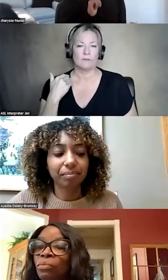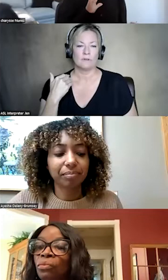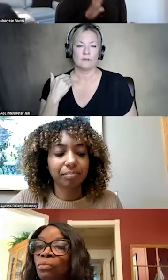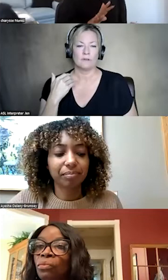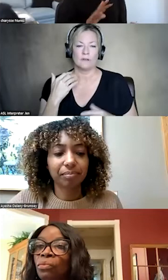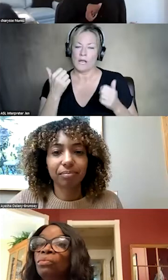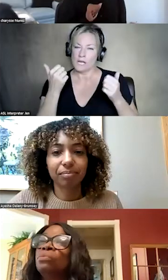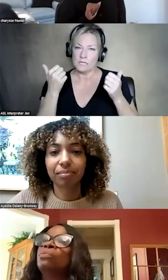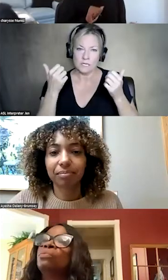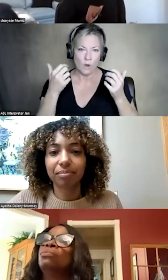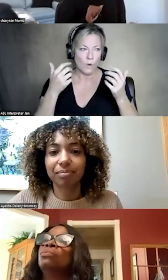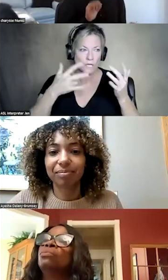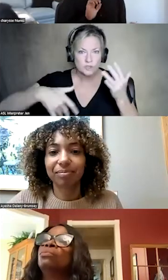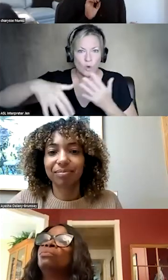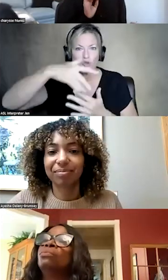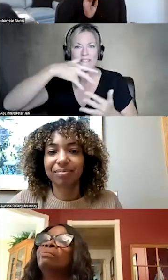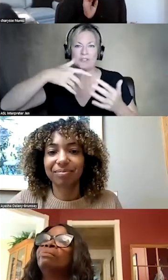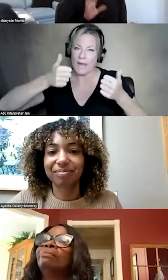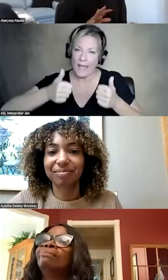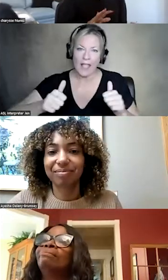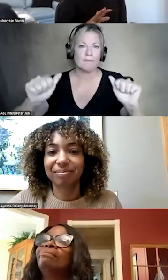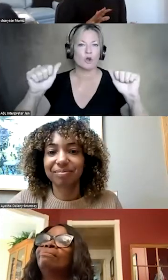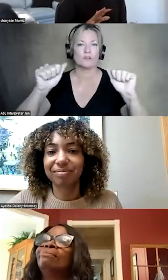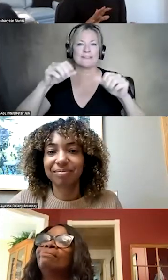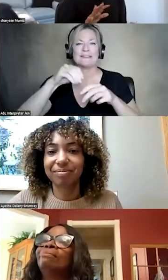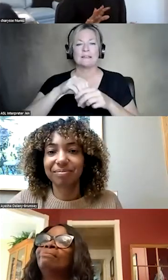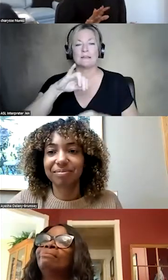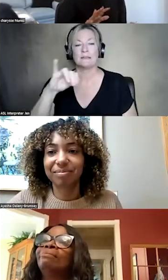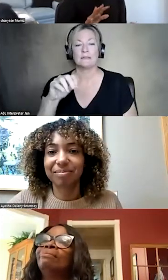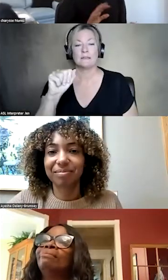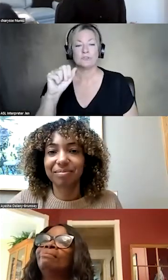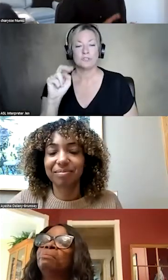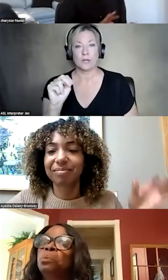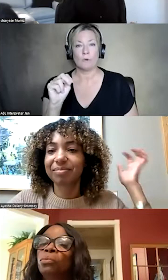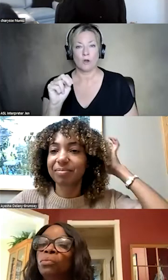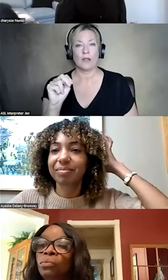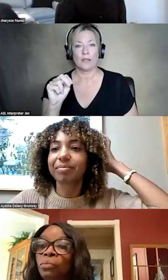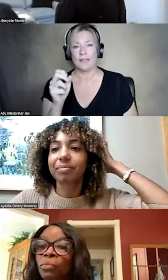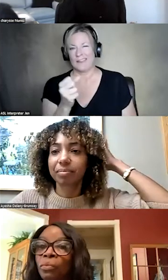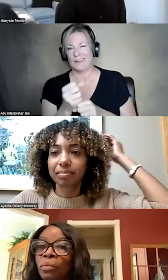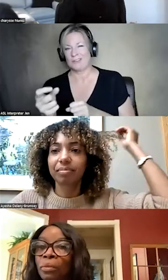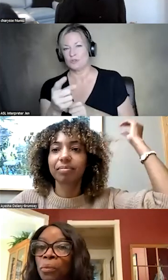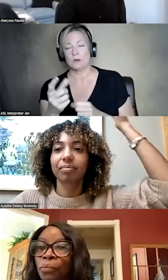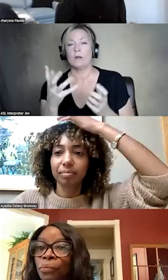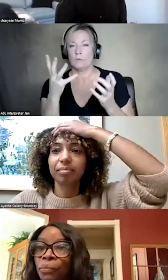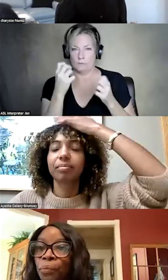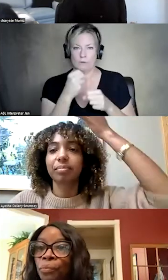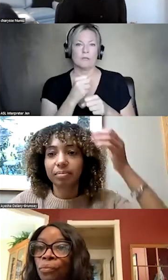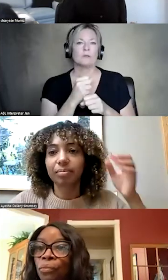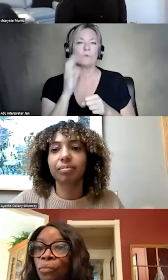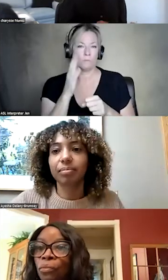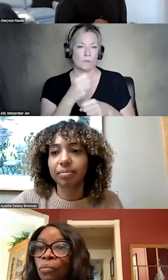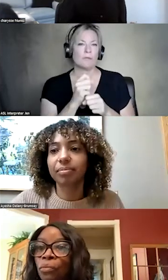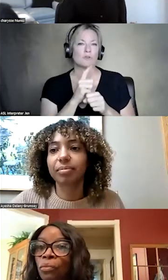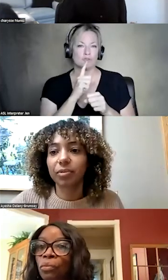concerted socialization effort in January of next year. So we will make sure that everyone has that available.